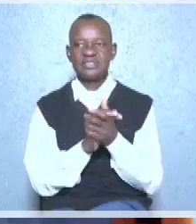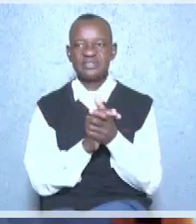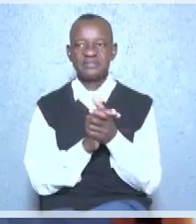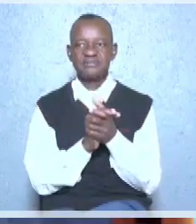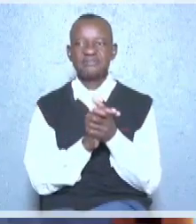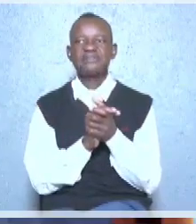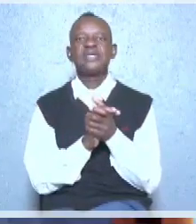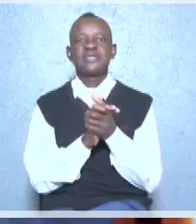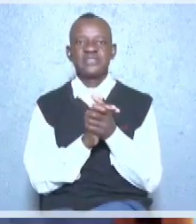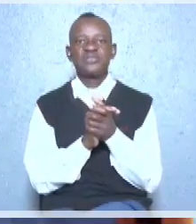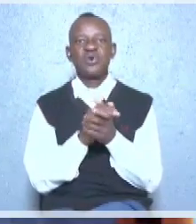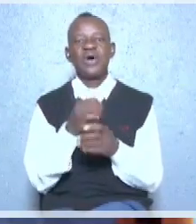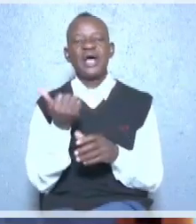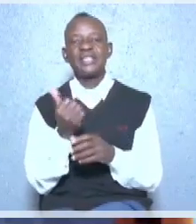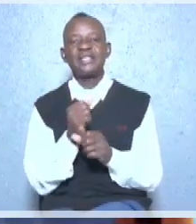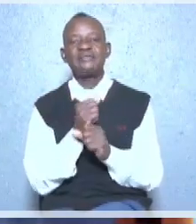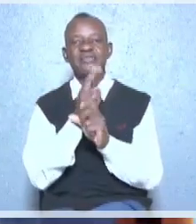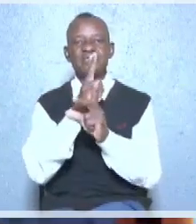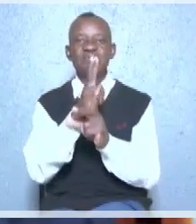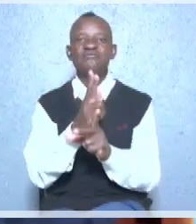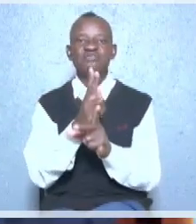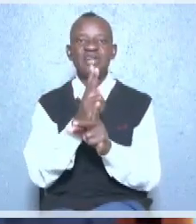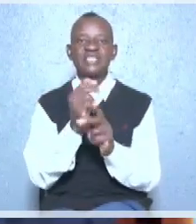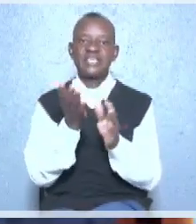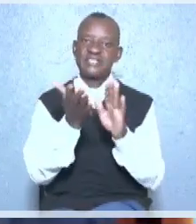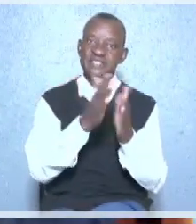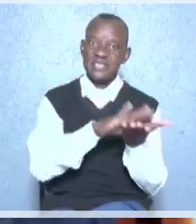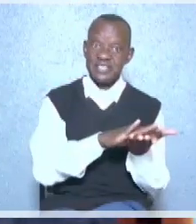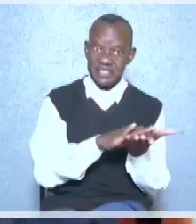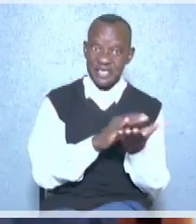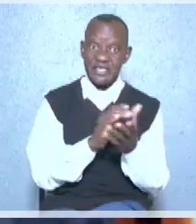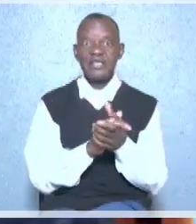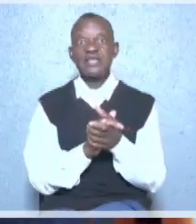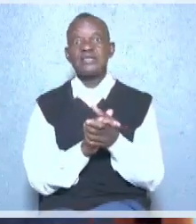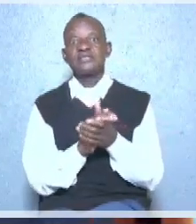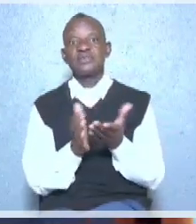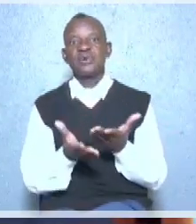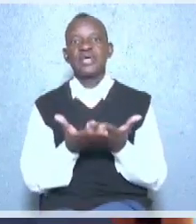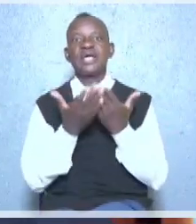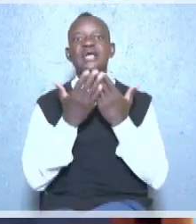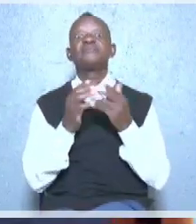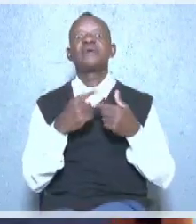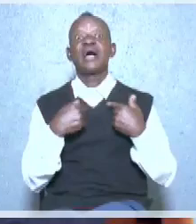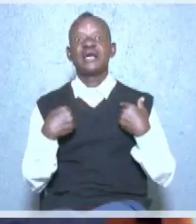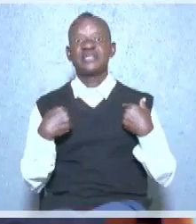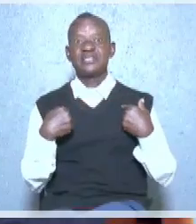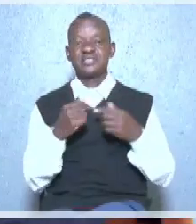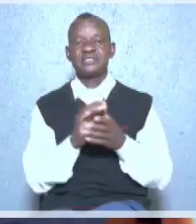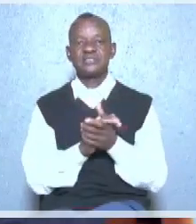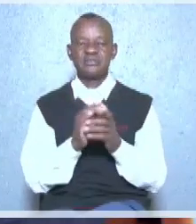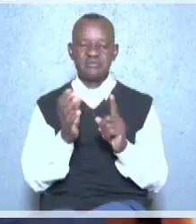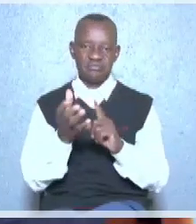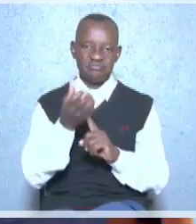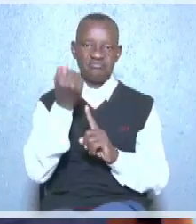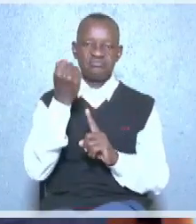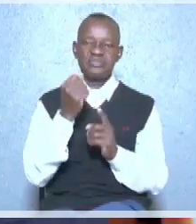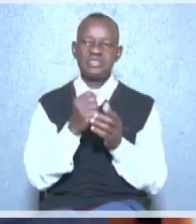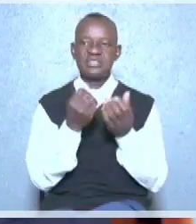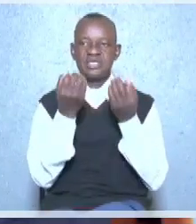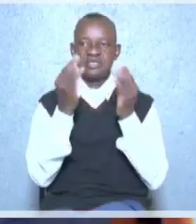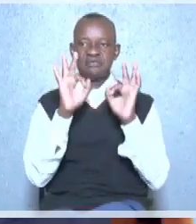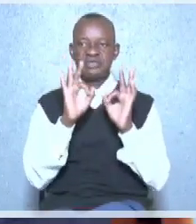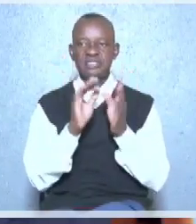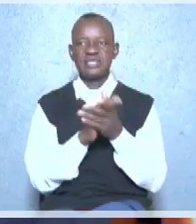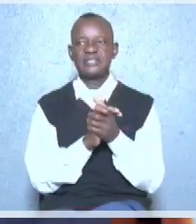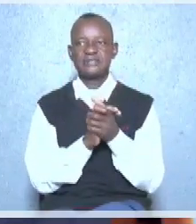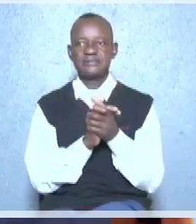liberate. And yeah, so I believe, and also the one thing that I really taking my hat off,